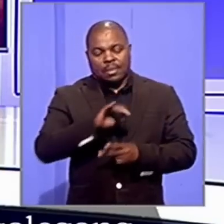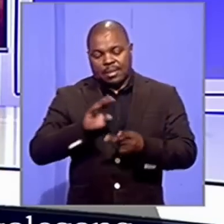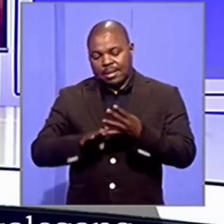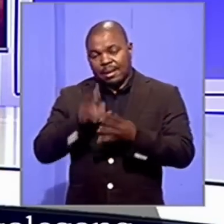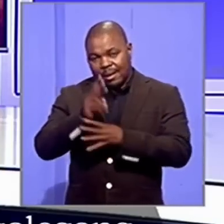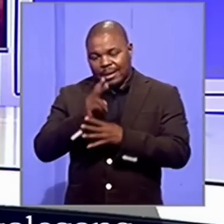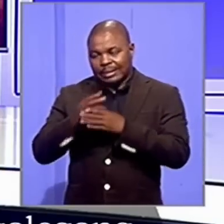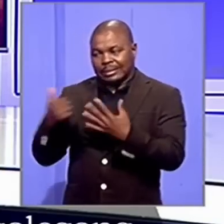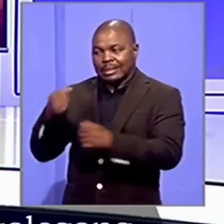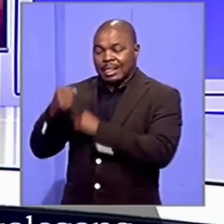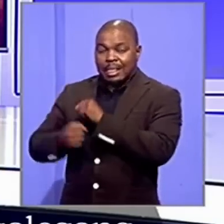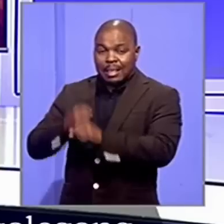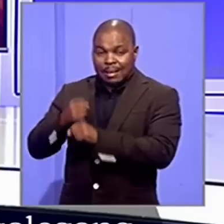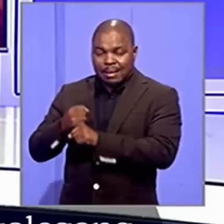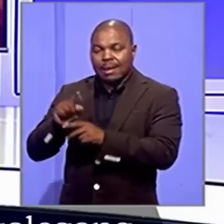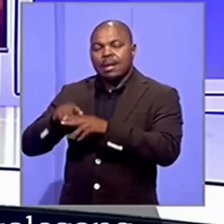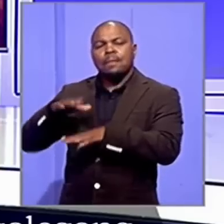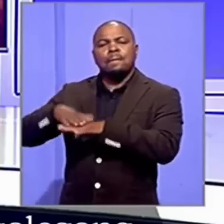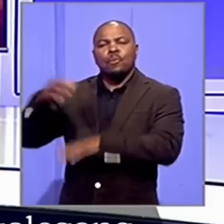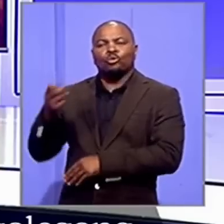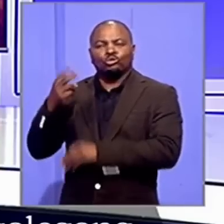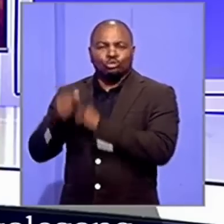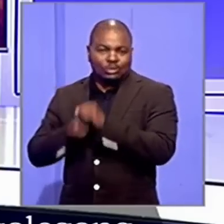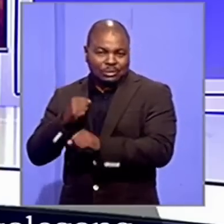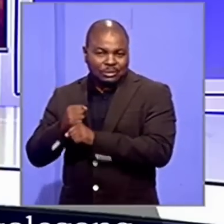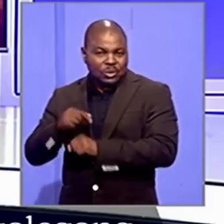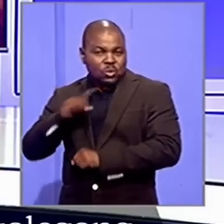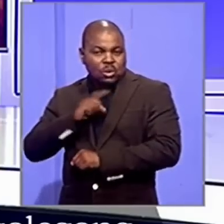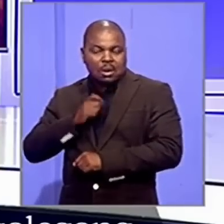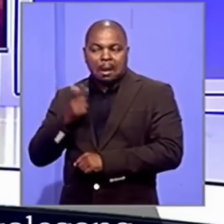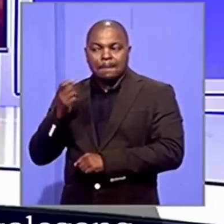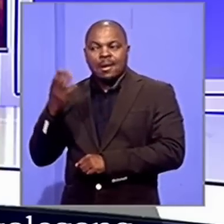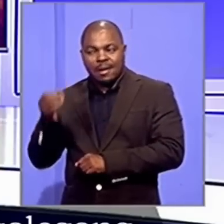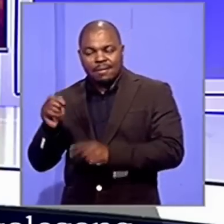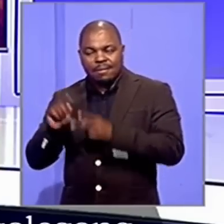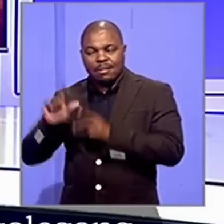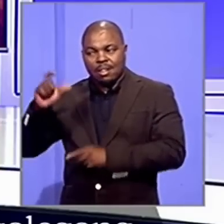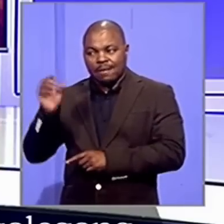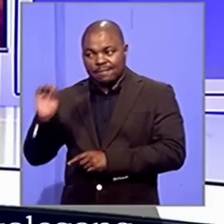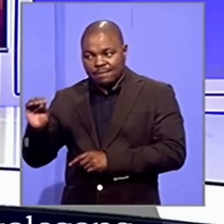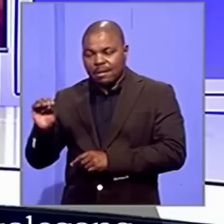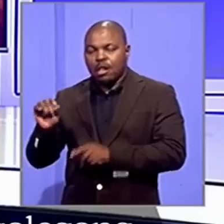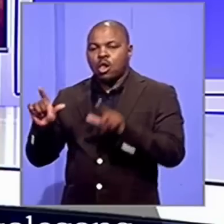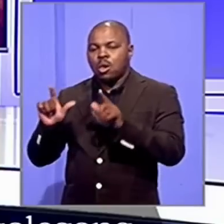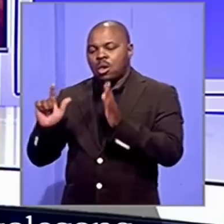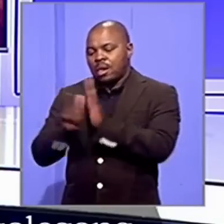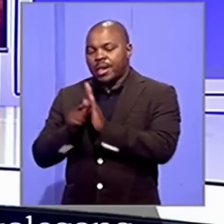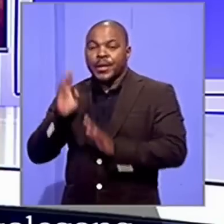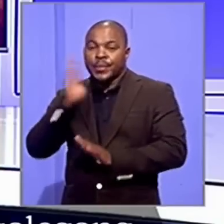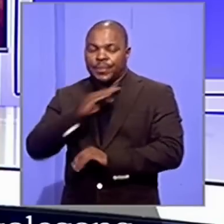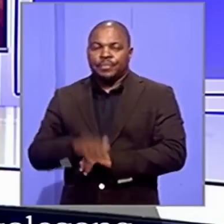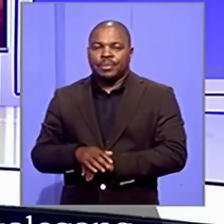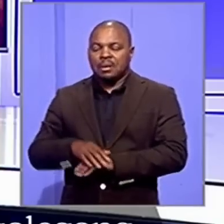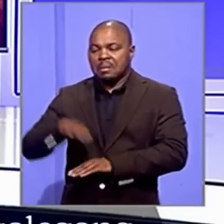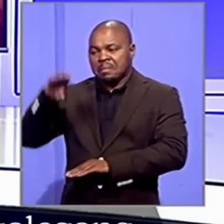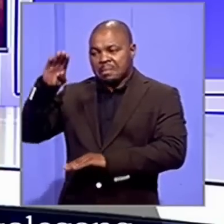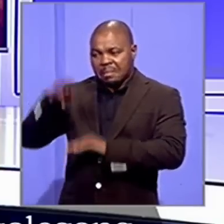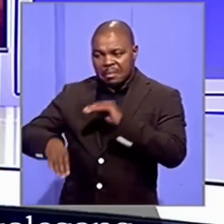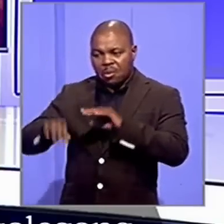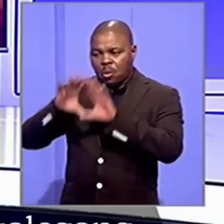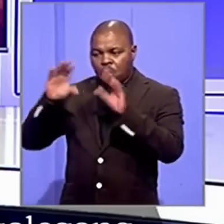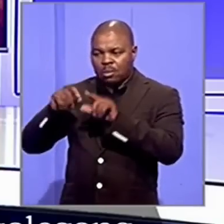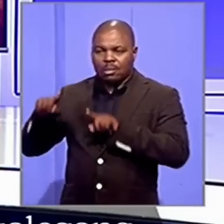e lelago le ye mengwe e mebedi ka go swara sethunya le dikolo tšeo di sego molaong. Dikotlo tše di tla